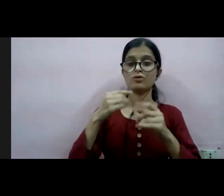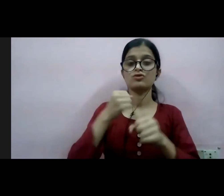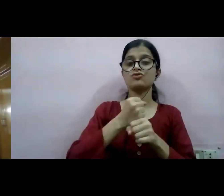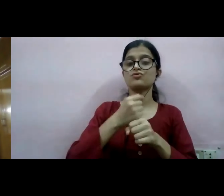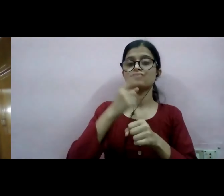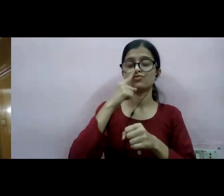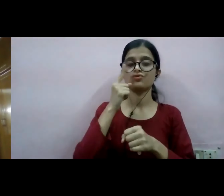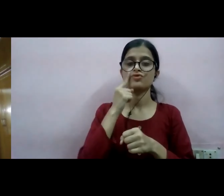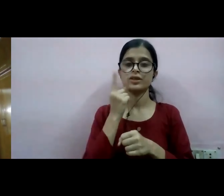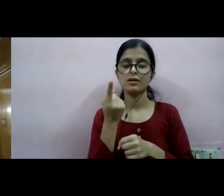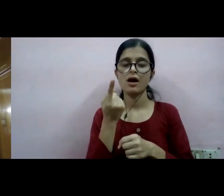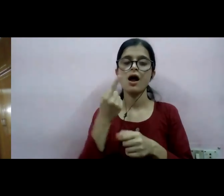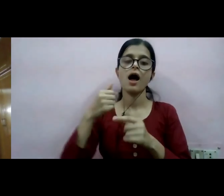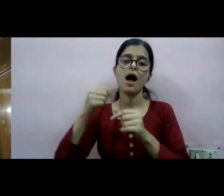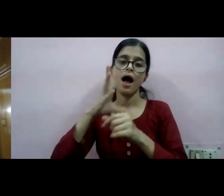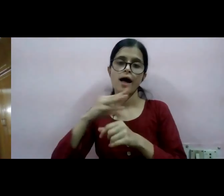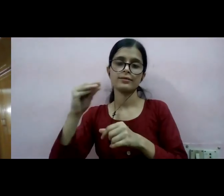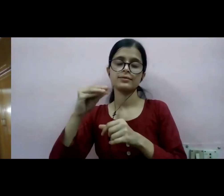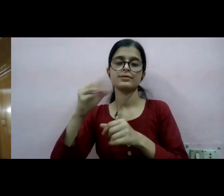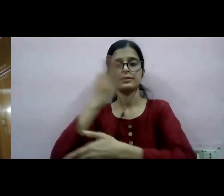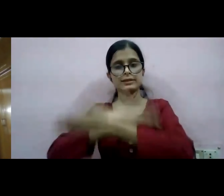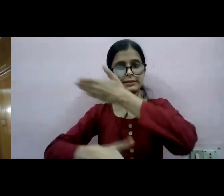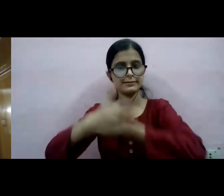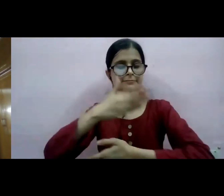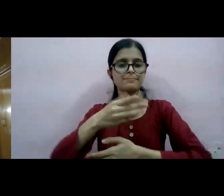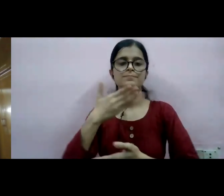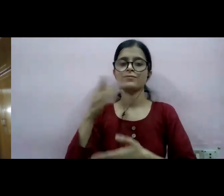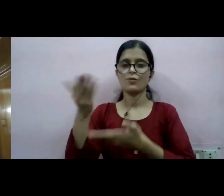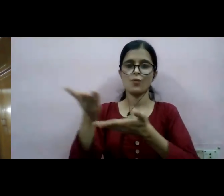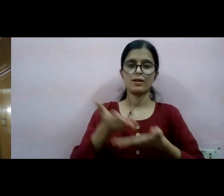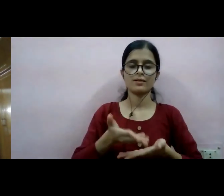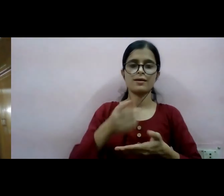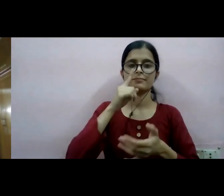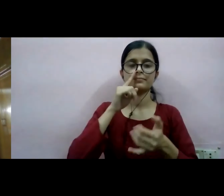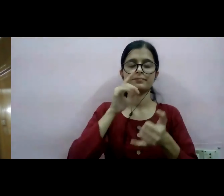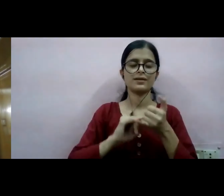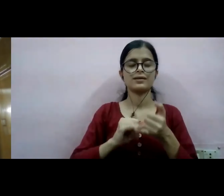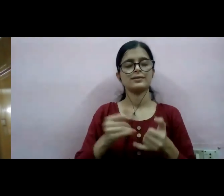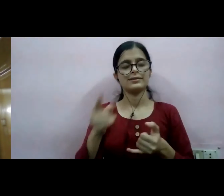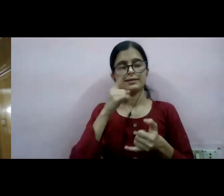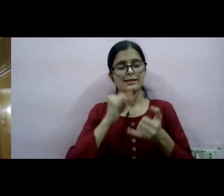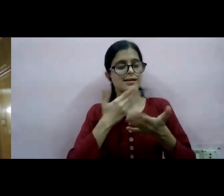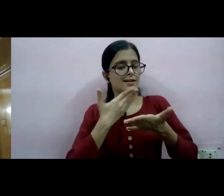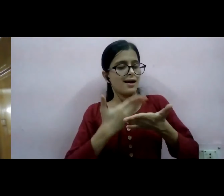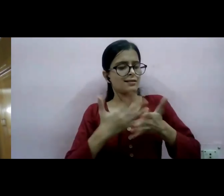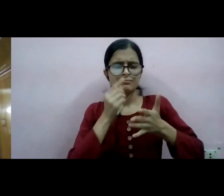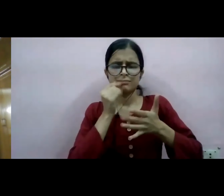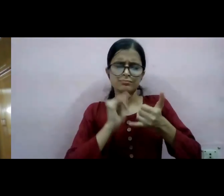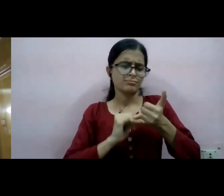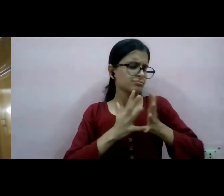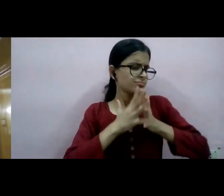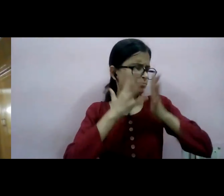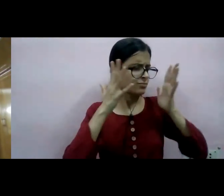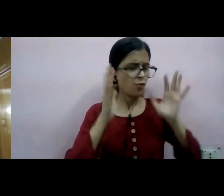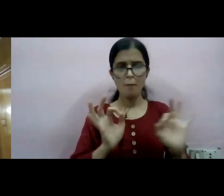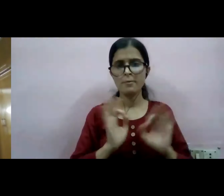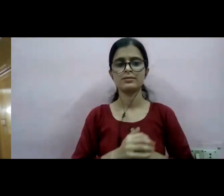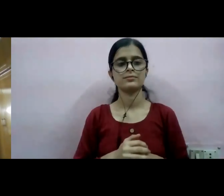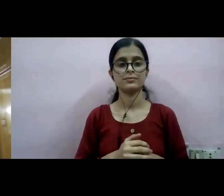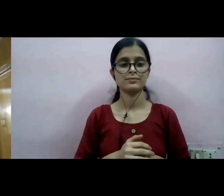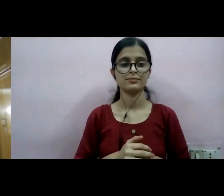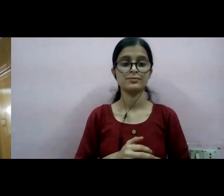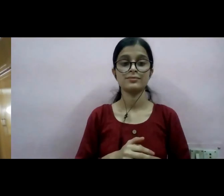Welcome, Shilpa. Thank you, Professor Sati. Thank you so much. And thank you, We Center. also have with